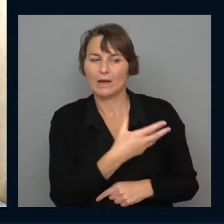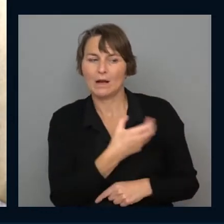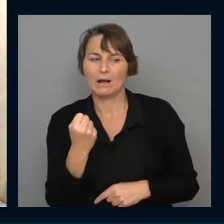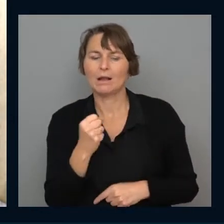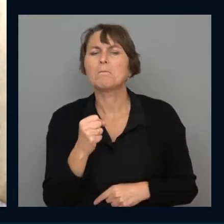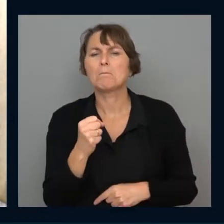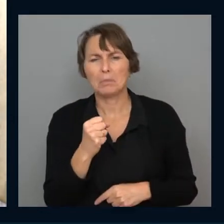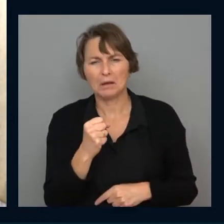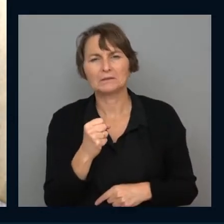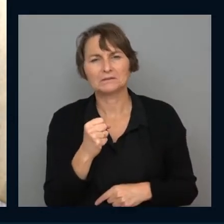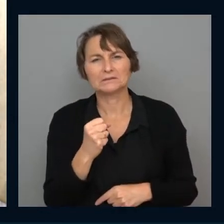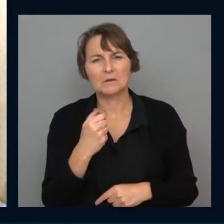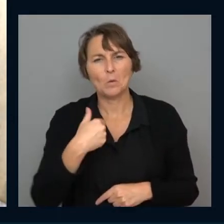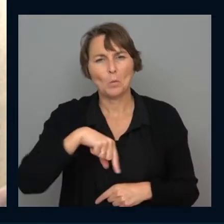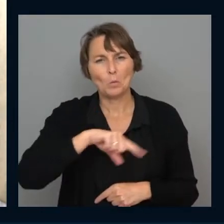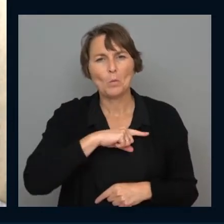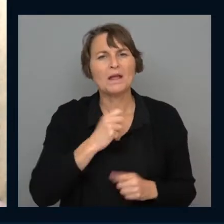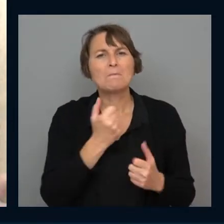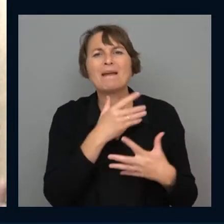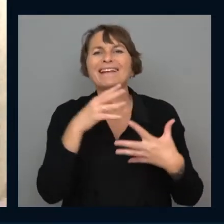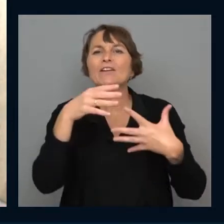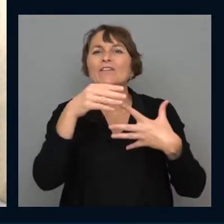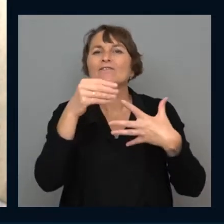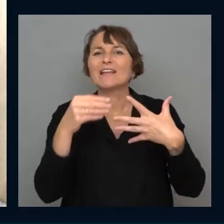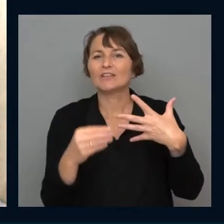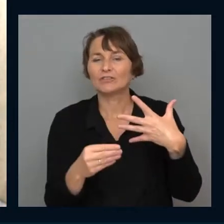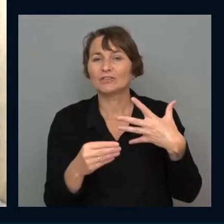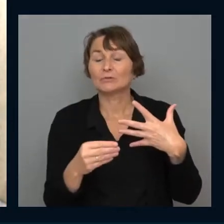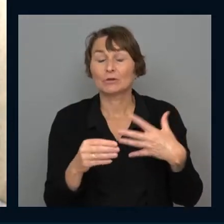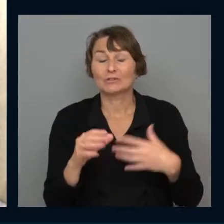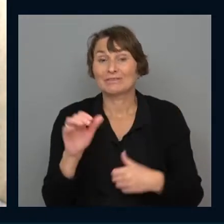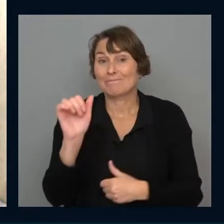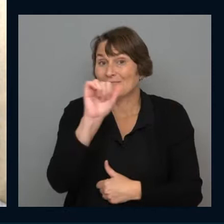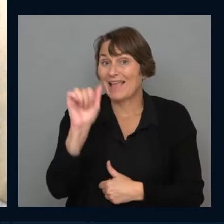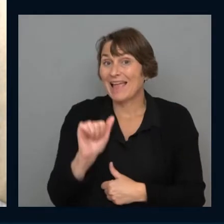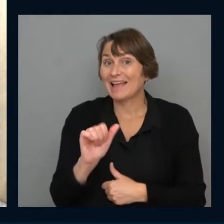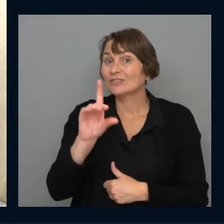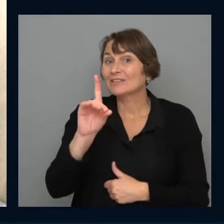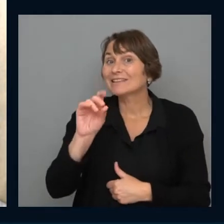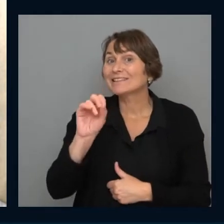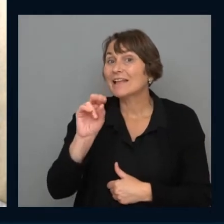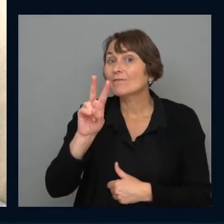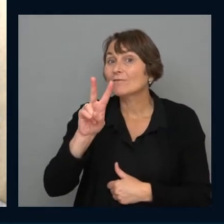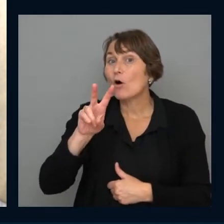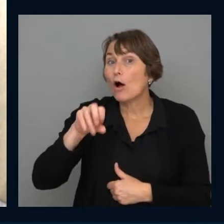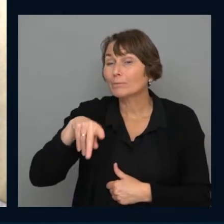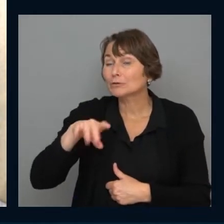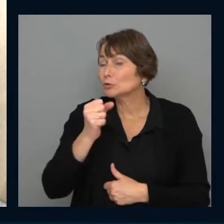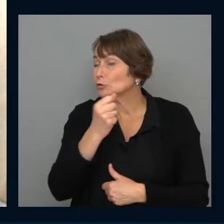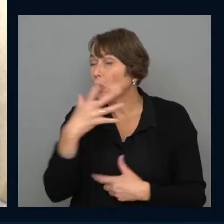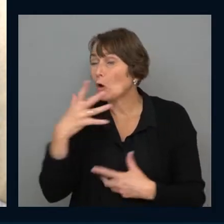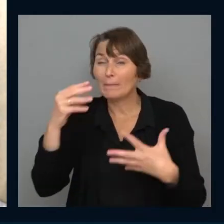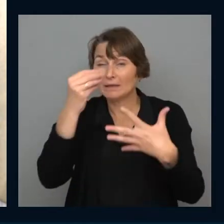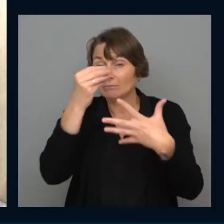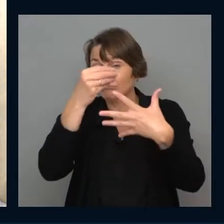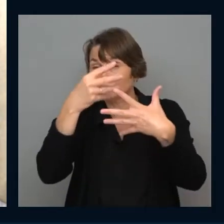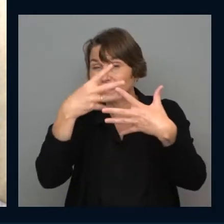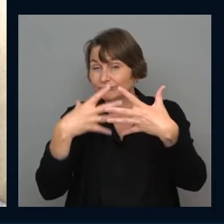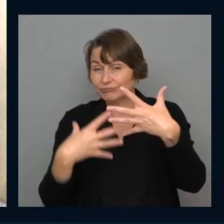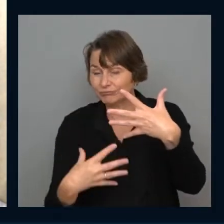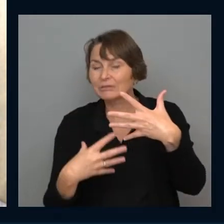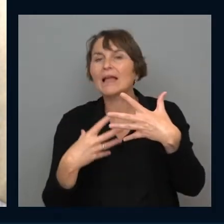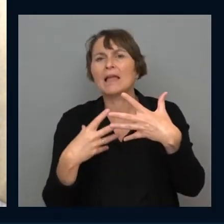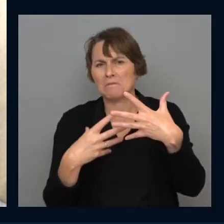of the features, because Azure DevOps has so many things built into it. A lot of times we use that at least for part, if not most of the